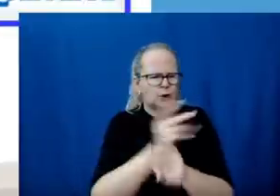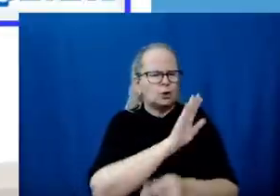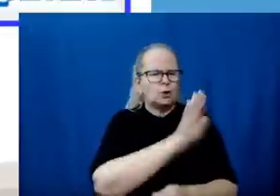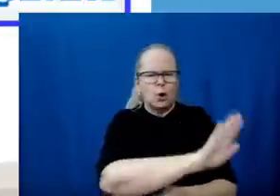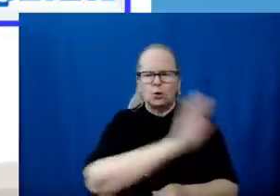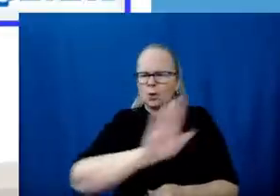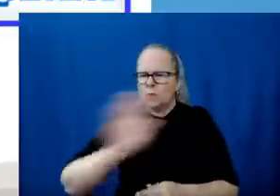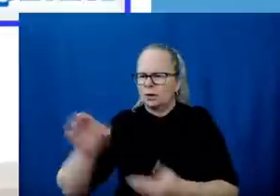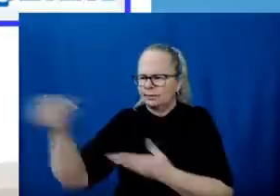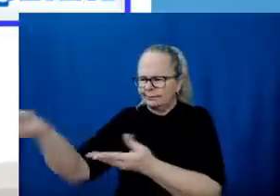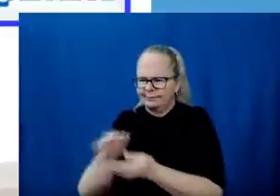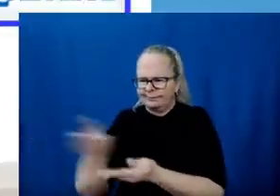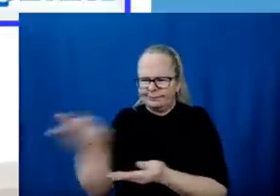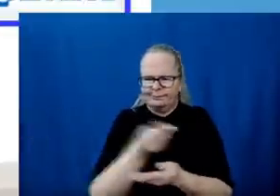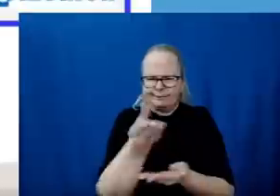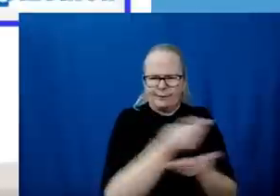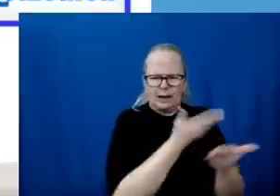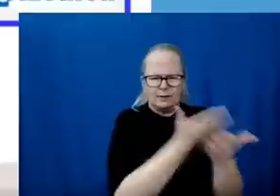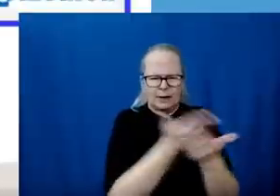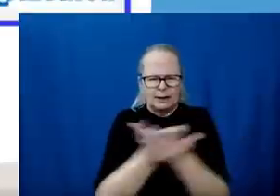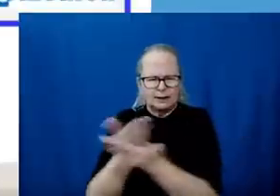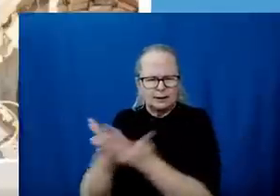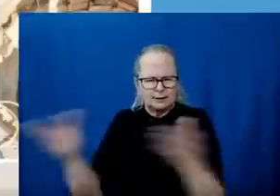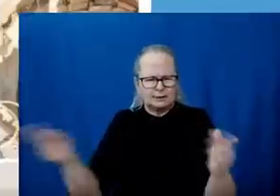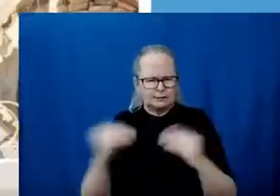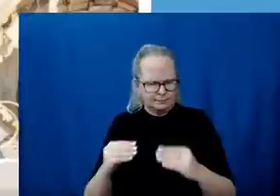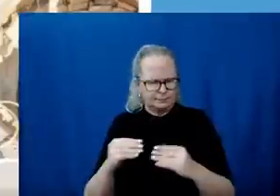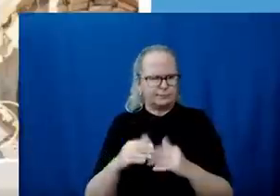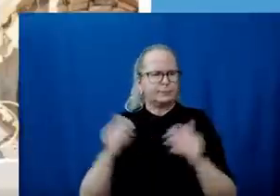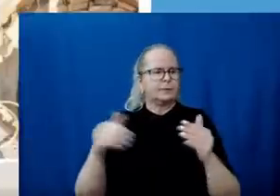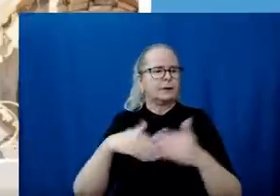steps. Next slide.